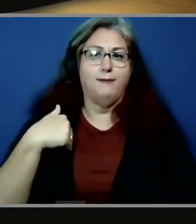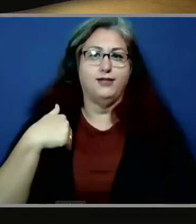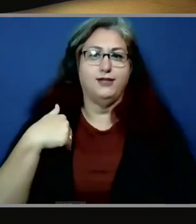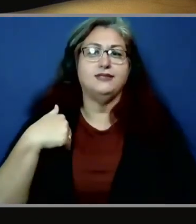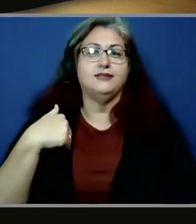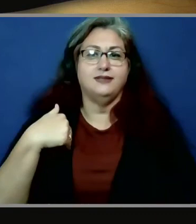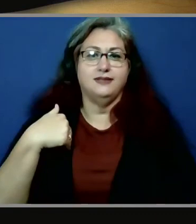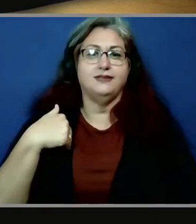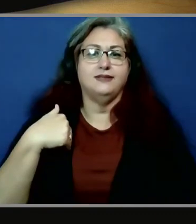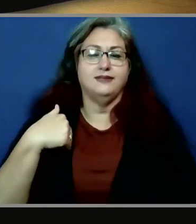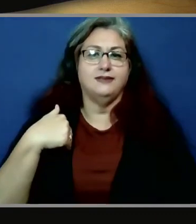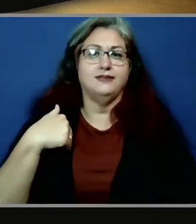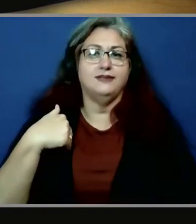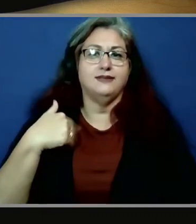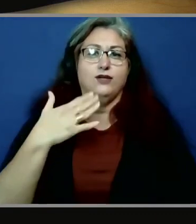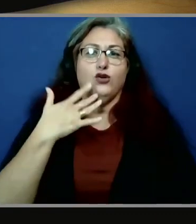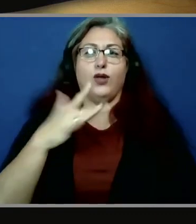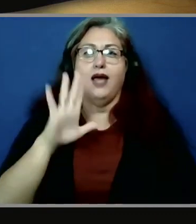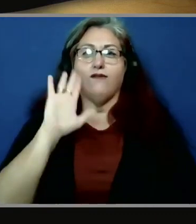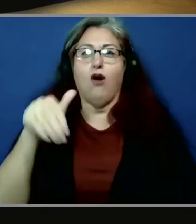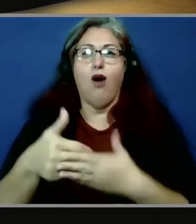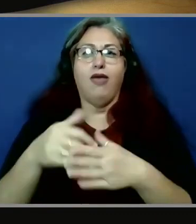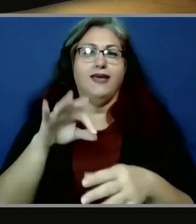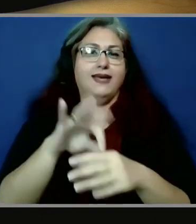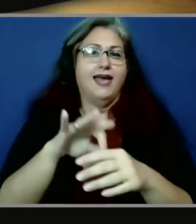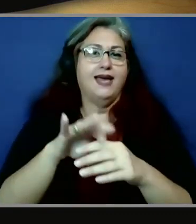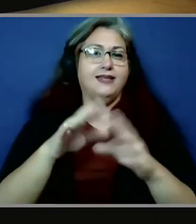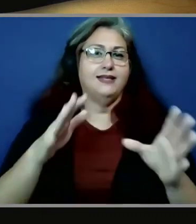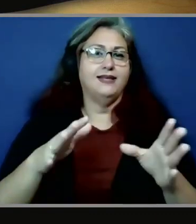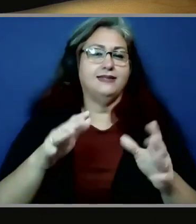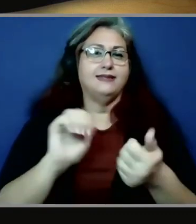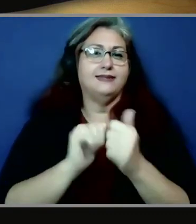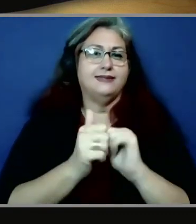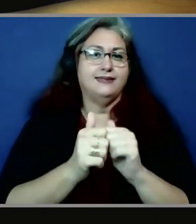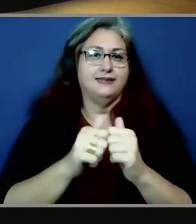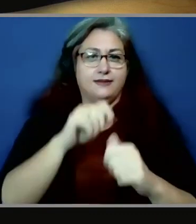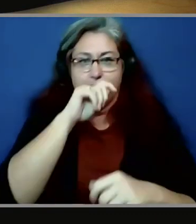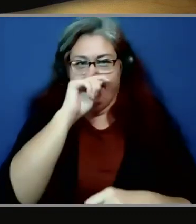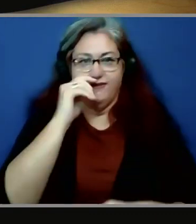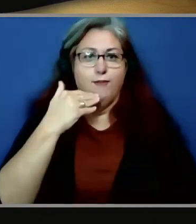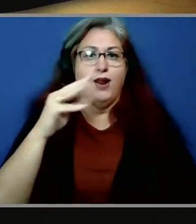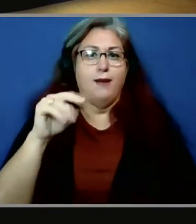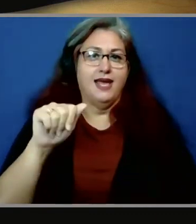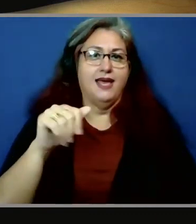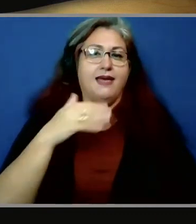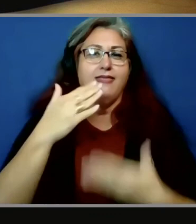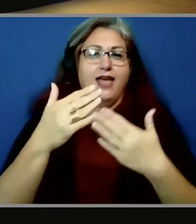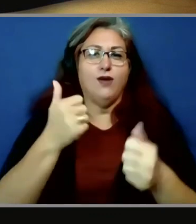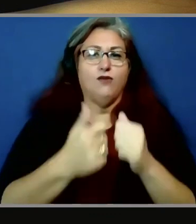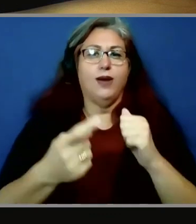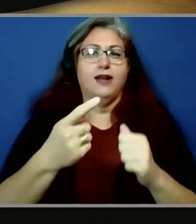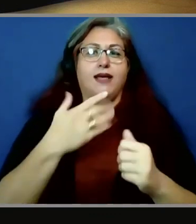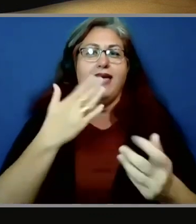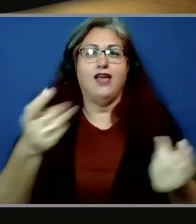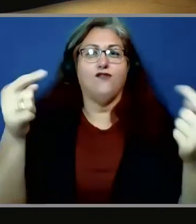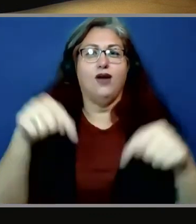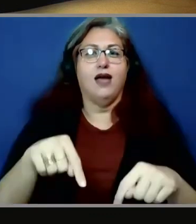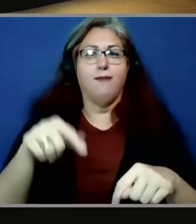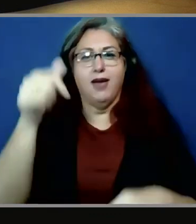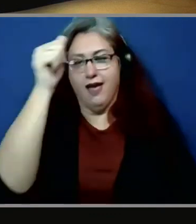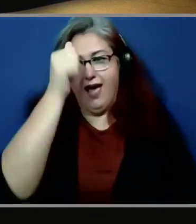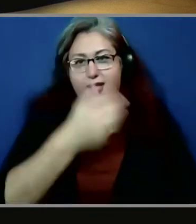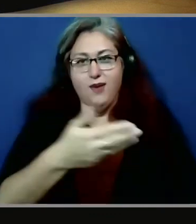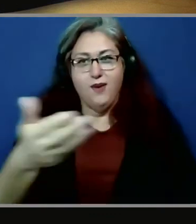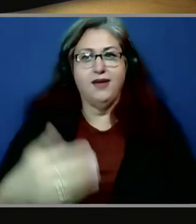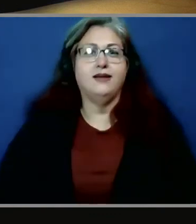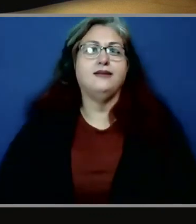candidates. Planets. Thank you. Mahalo, MDA. Mahalo, Good Bye. night, everyone. Thank you for Bye. coming. Good night, Aloha.